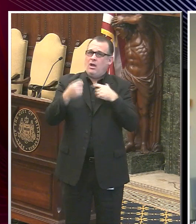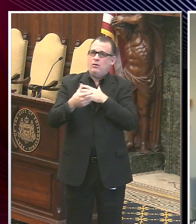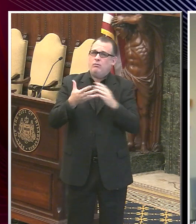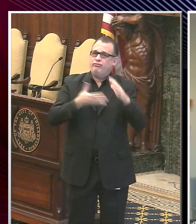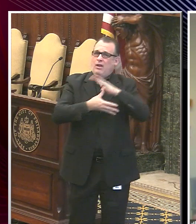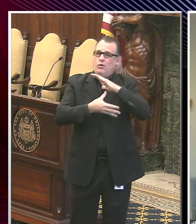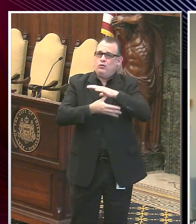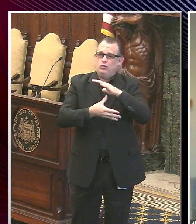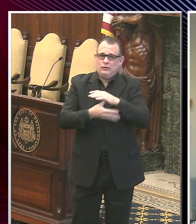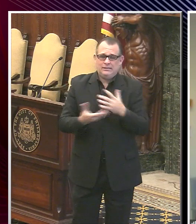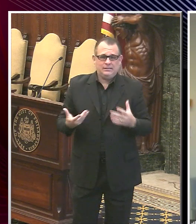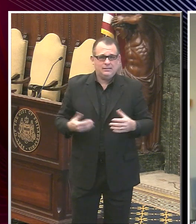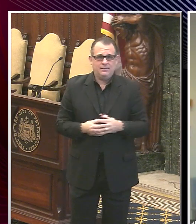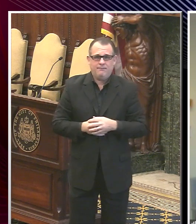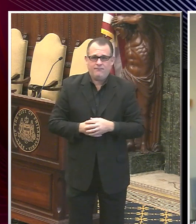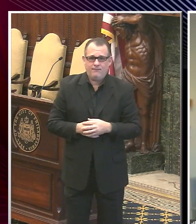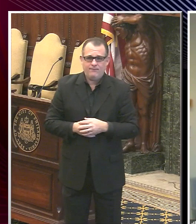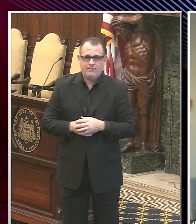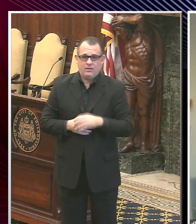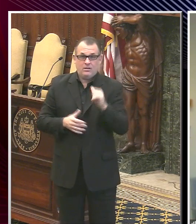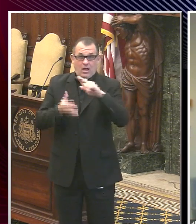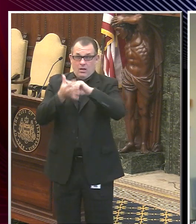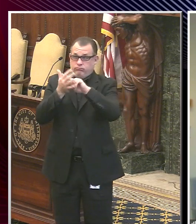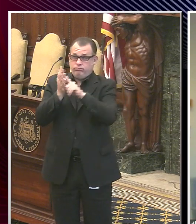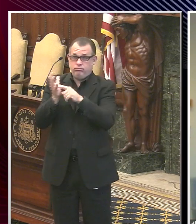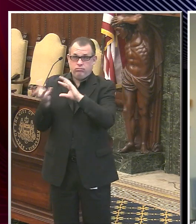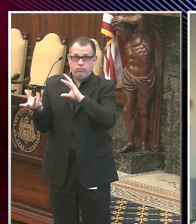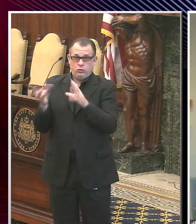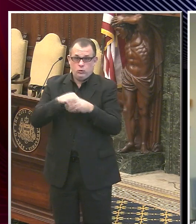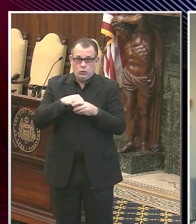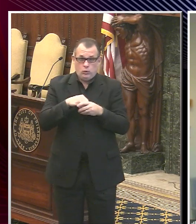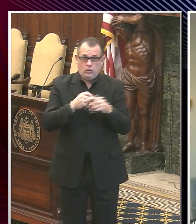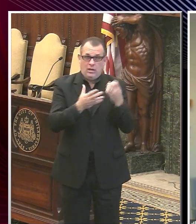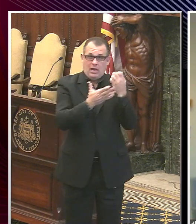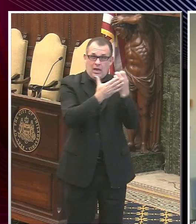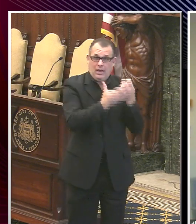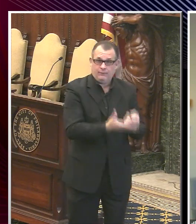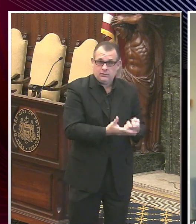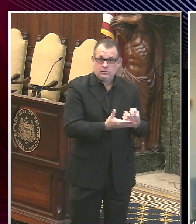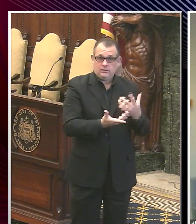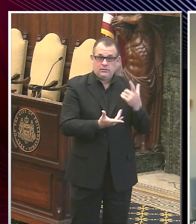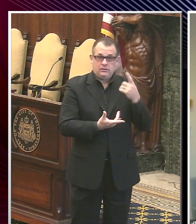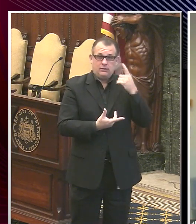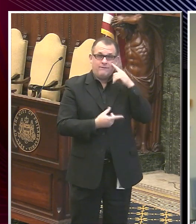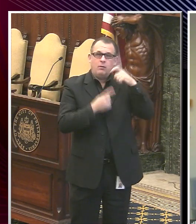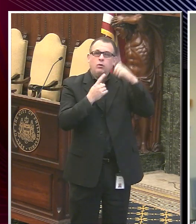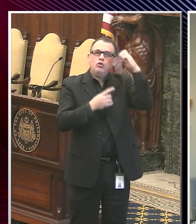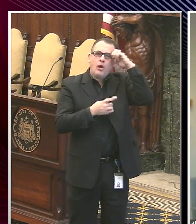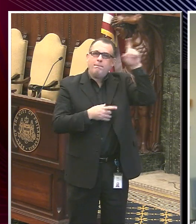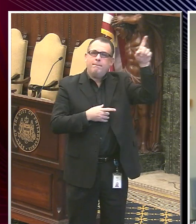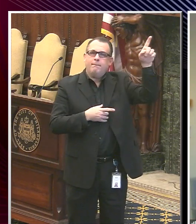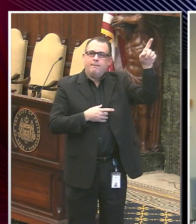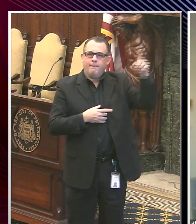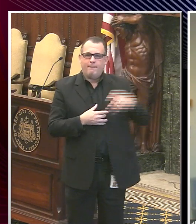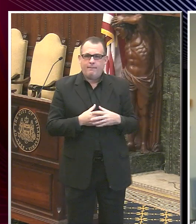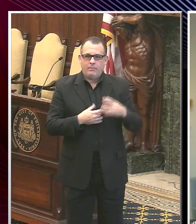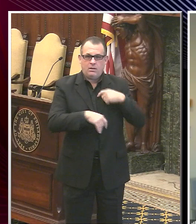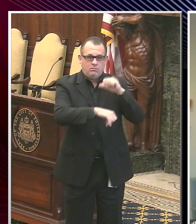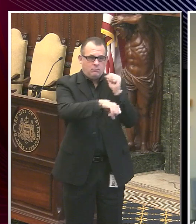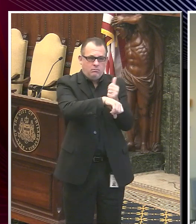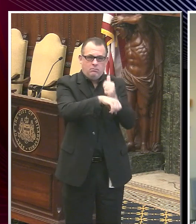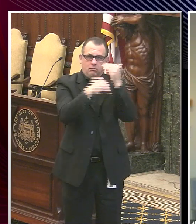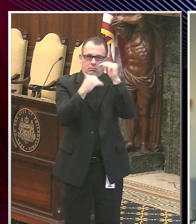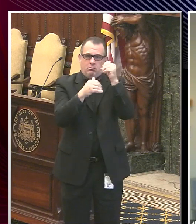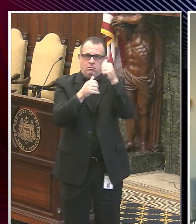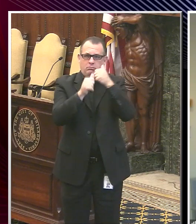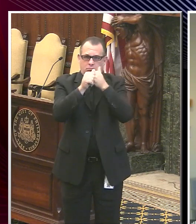that those put together in combination with the evidence from Europe is what leads to these restrictions. There's room for judgment, though, in all